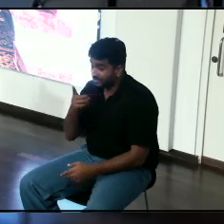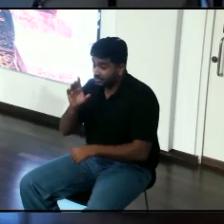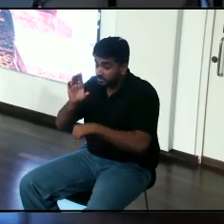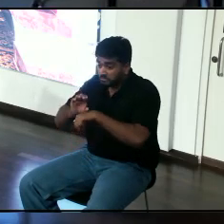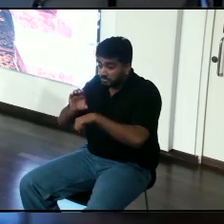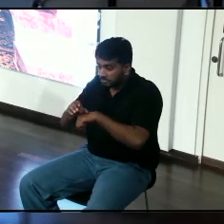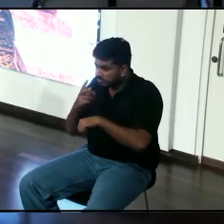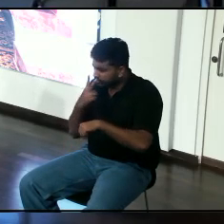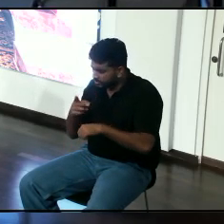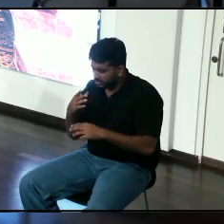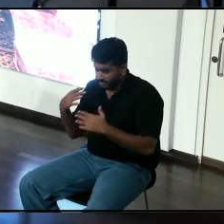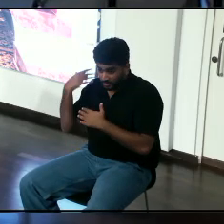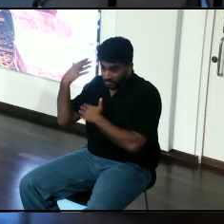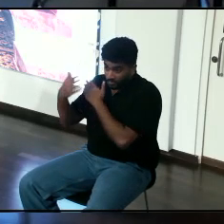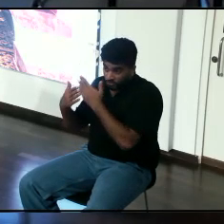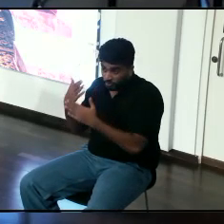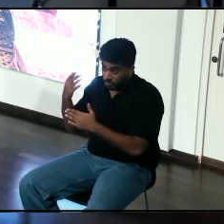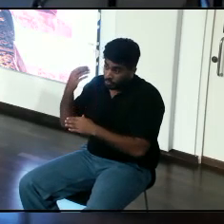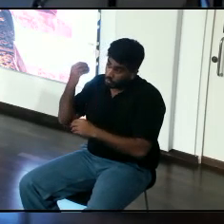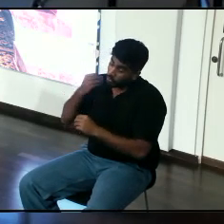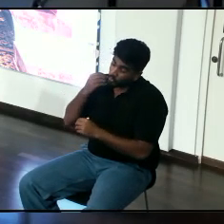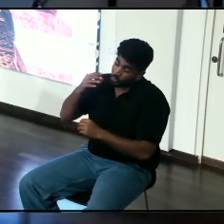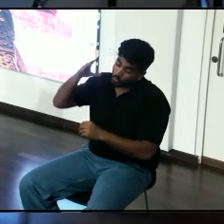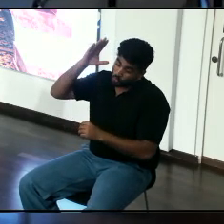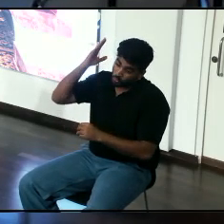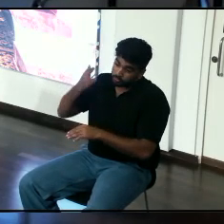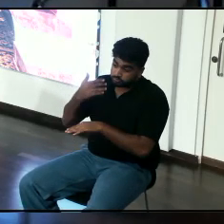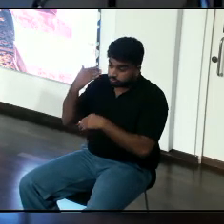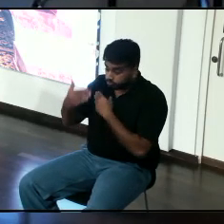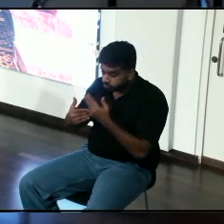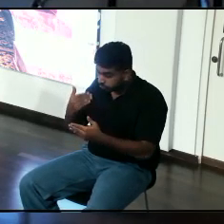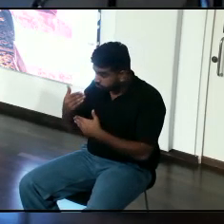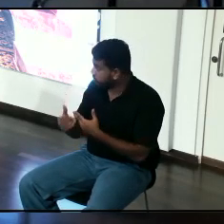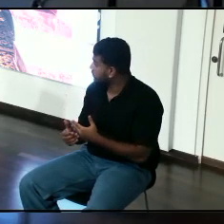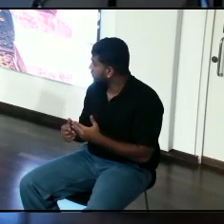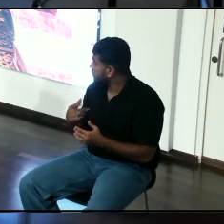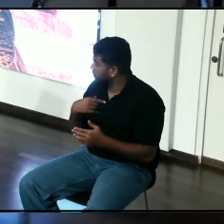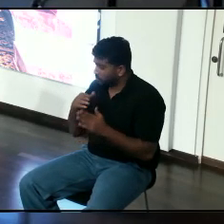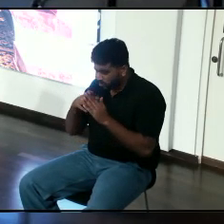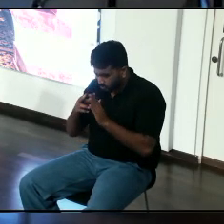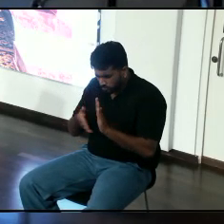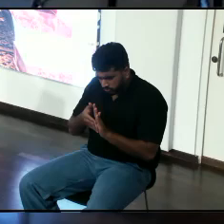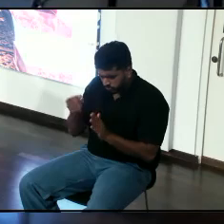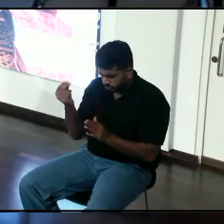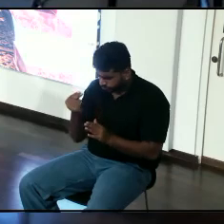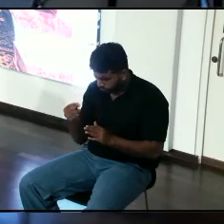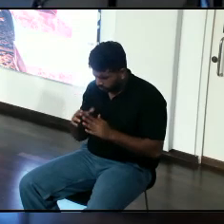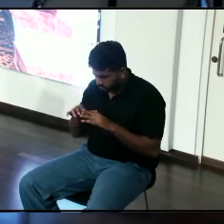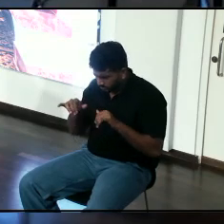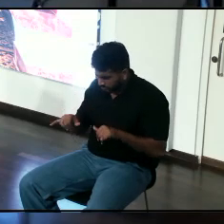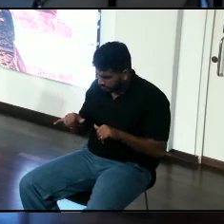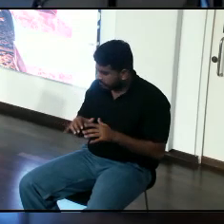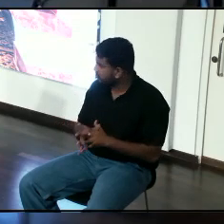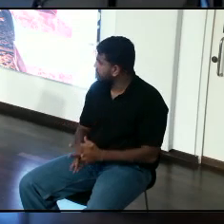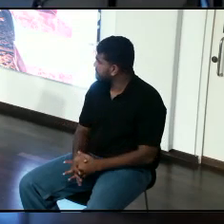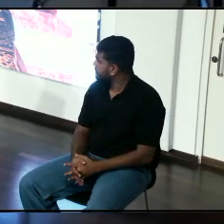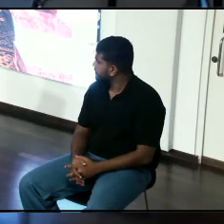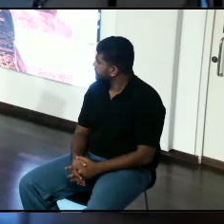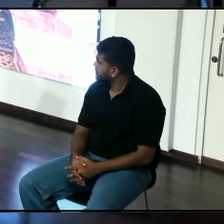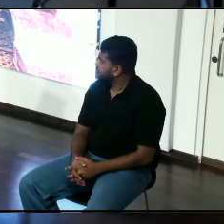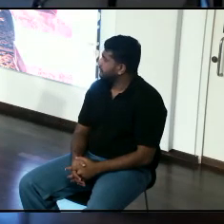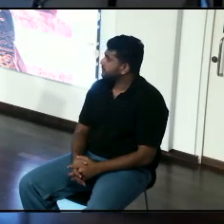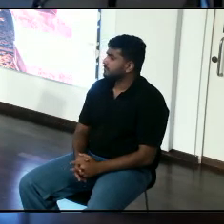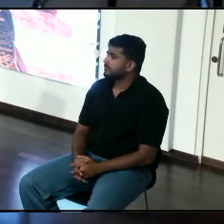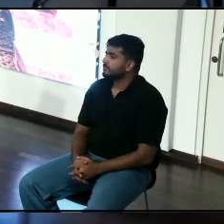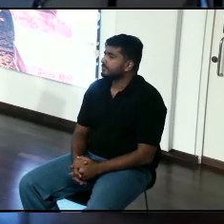chairs from the period of King Jose I sit side by side with furniture carved with motifs from Hindu mythology. So